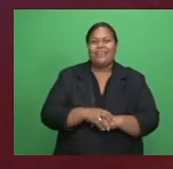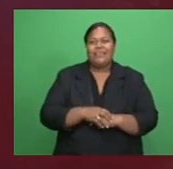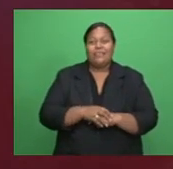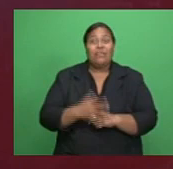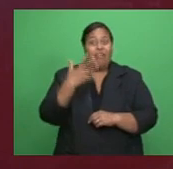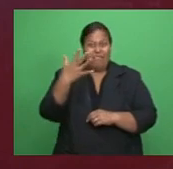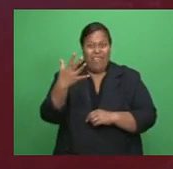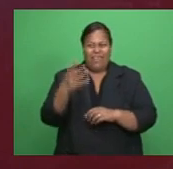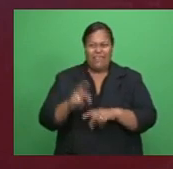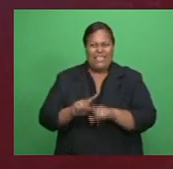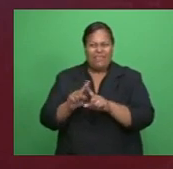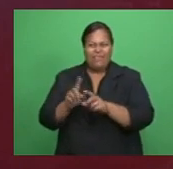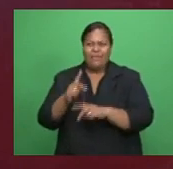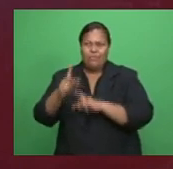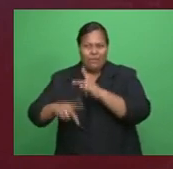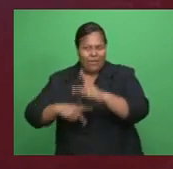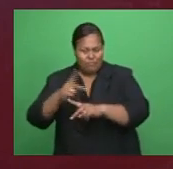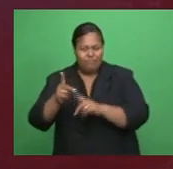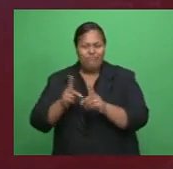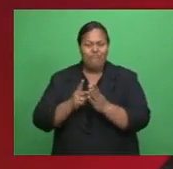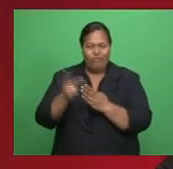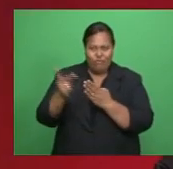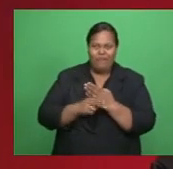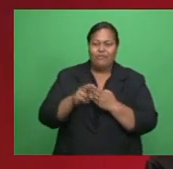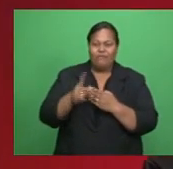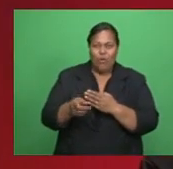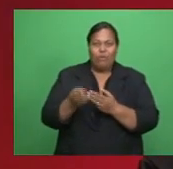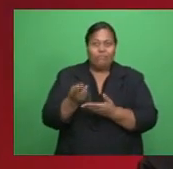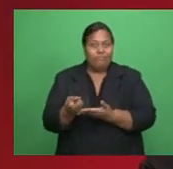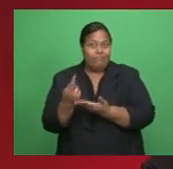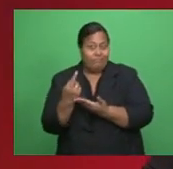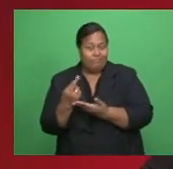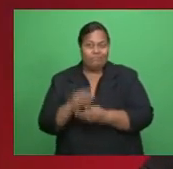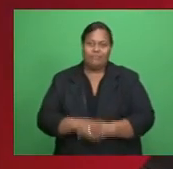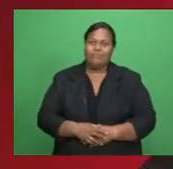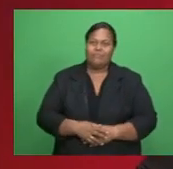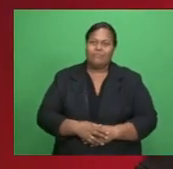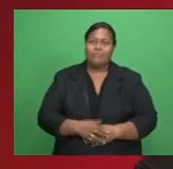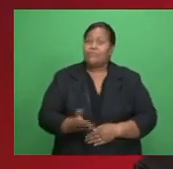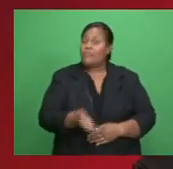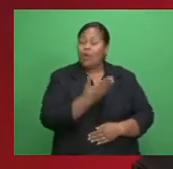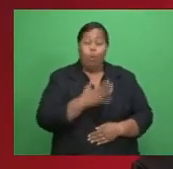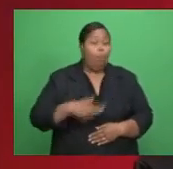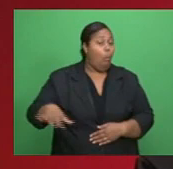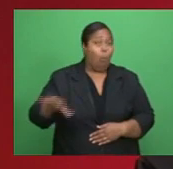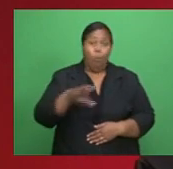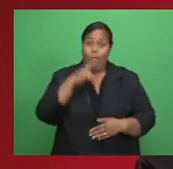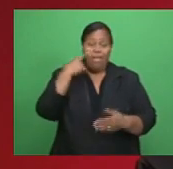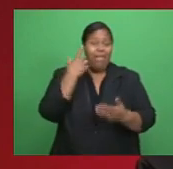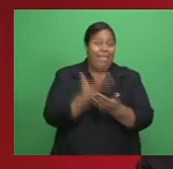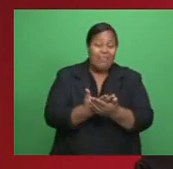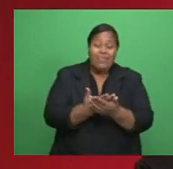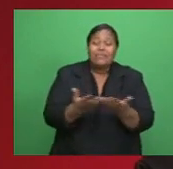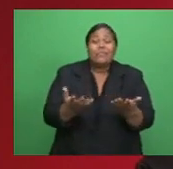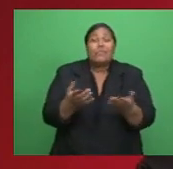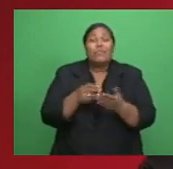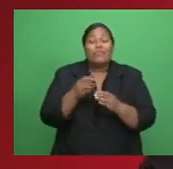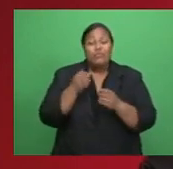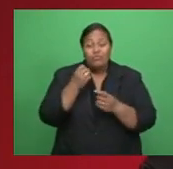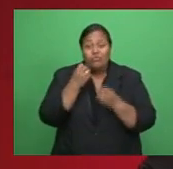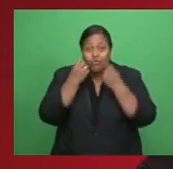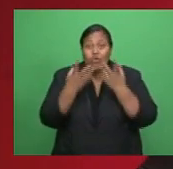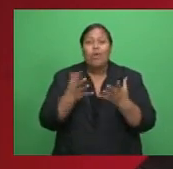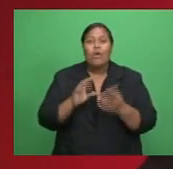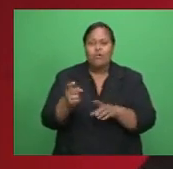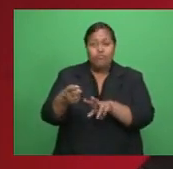of the crime, healing and restoration. All research, all evidence shows rapists are the hardest to change. And